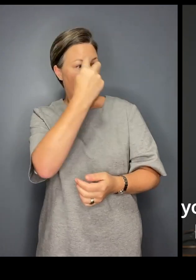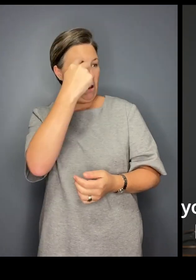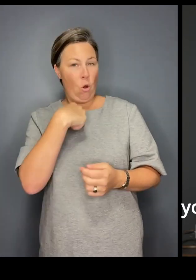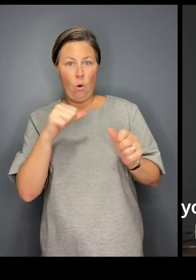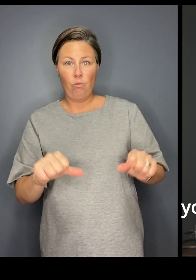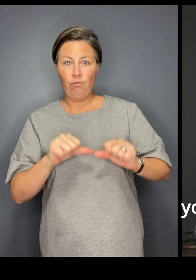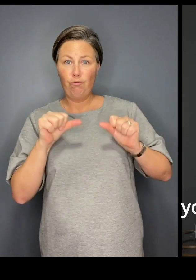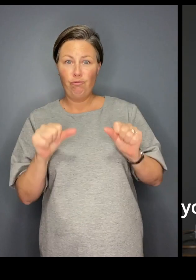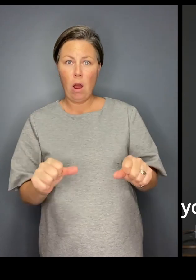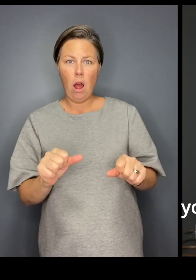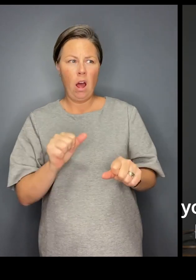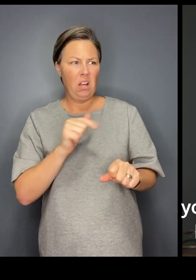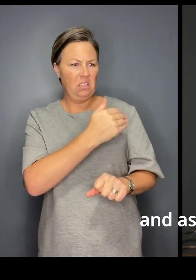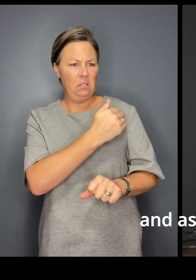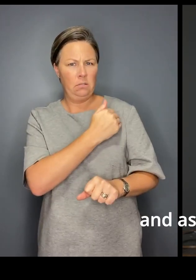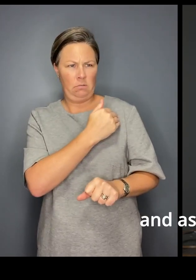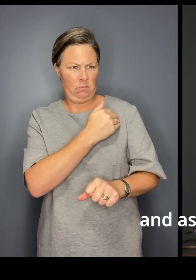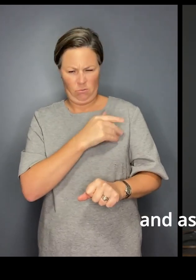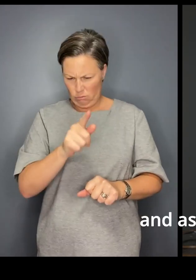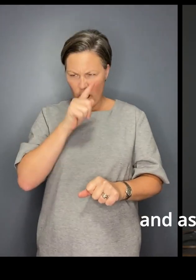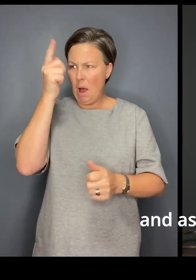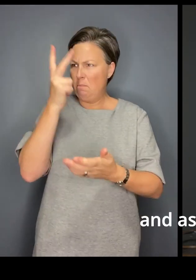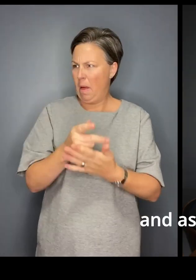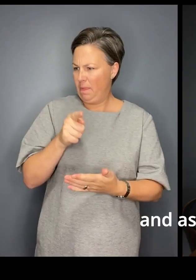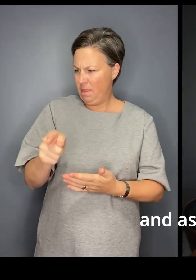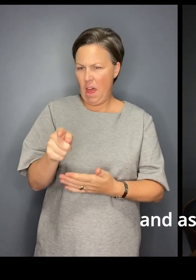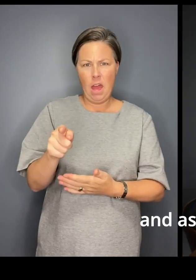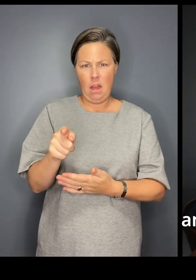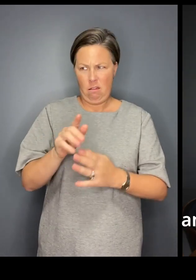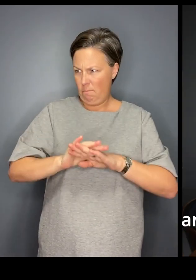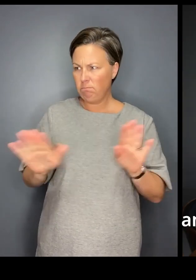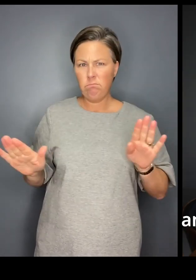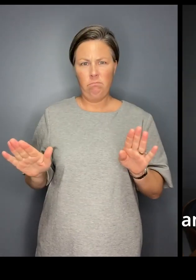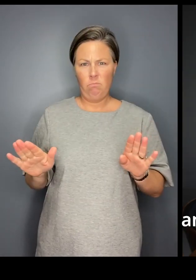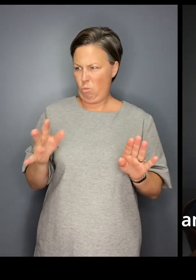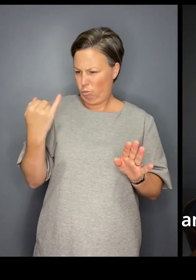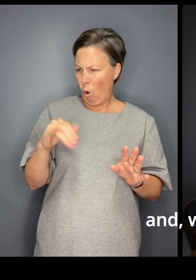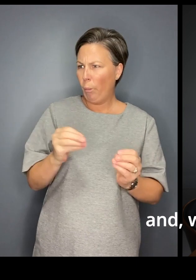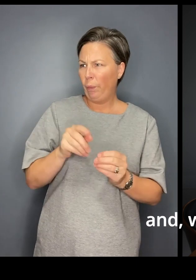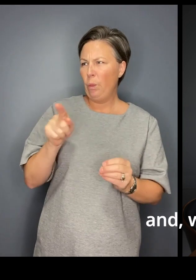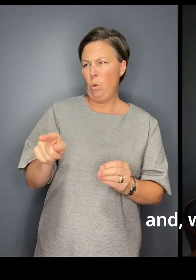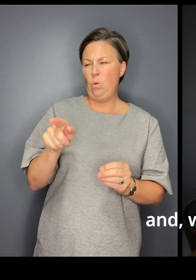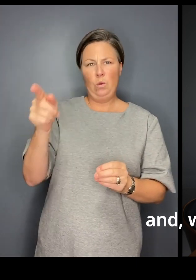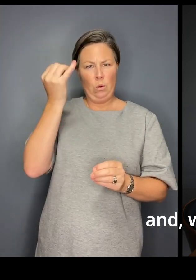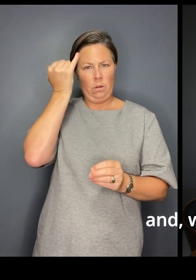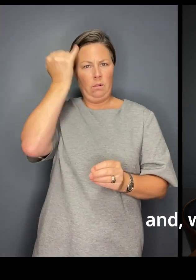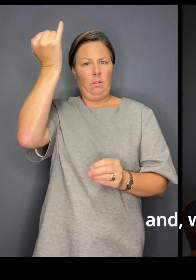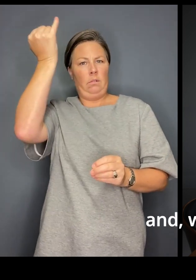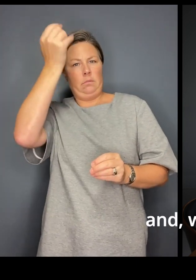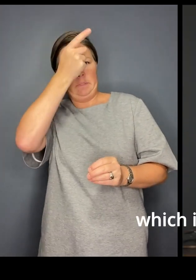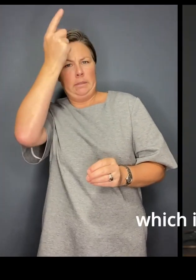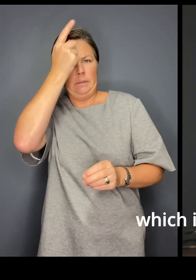I've occasionally had somebody come up and ask what my right is to be there and what's wrong with me, and well, it must all be in my